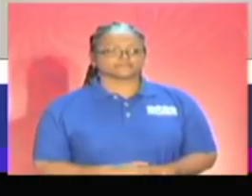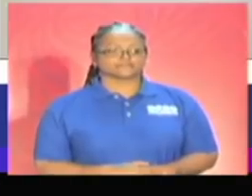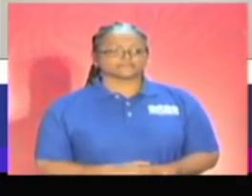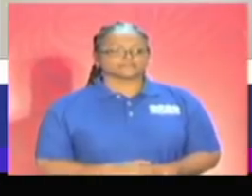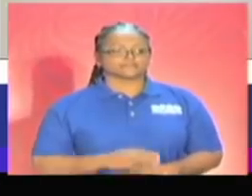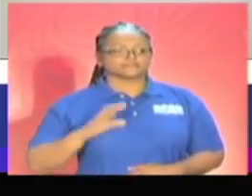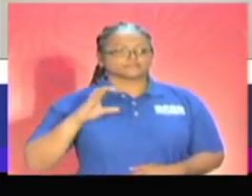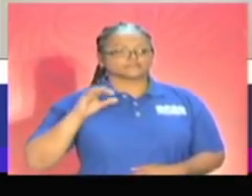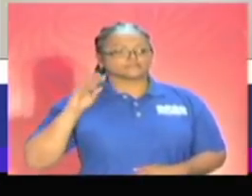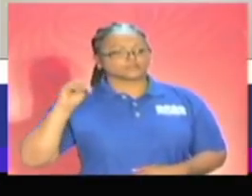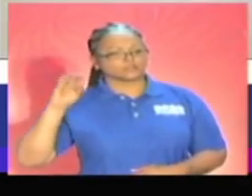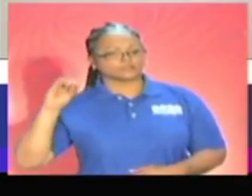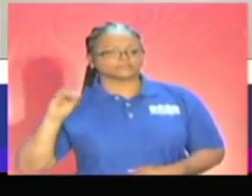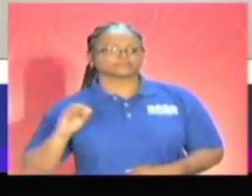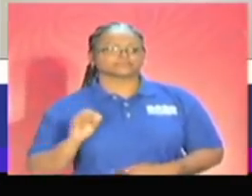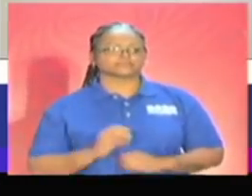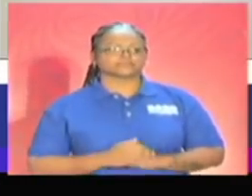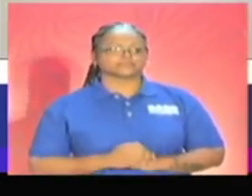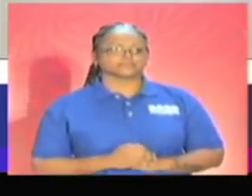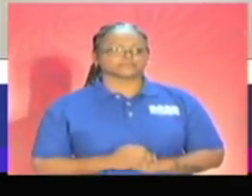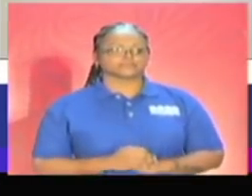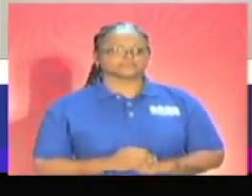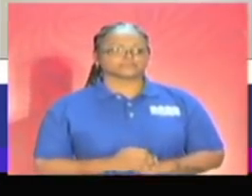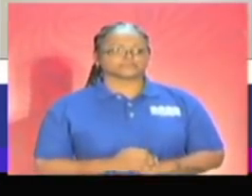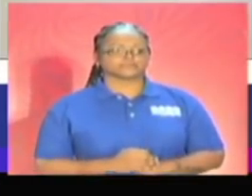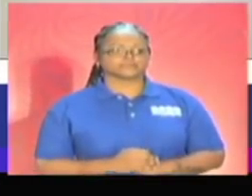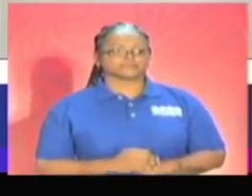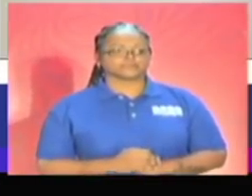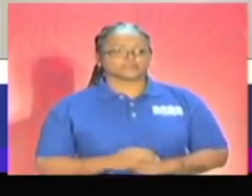Dr. Parasram, vaccines have been